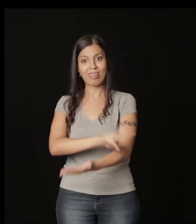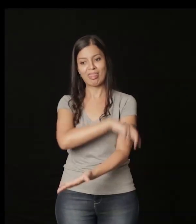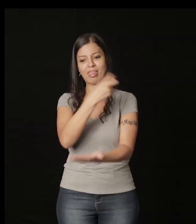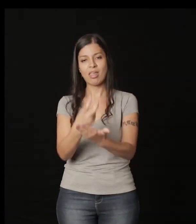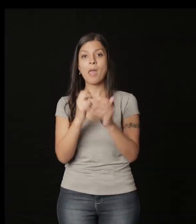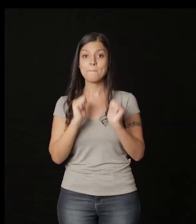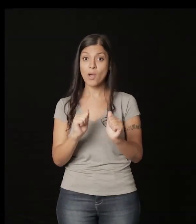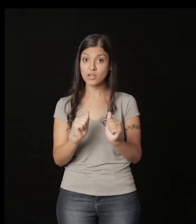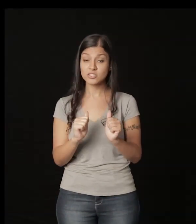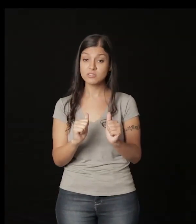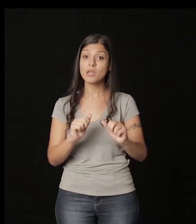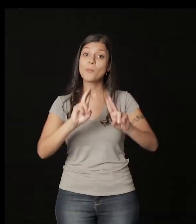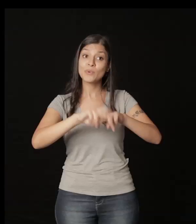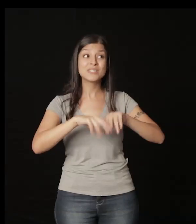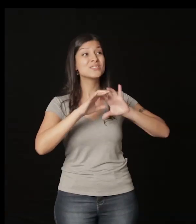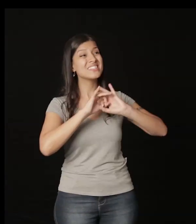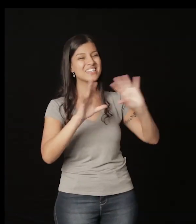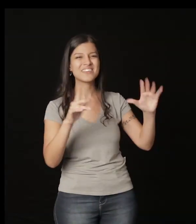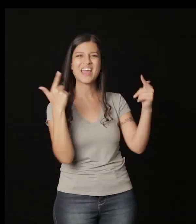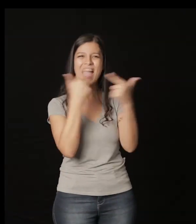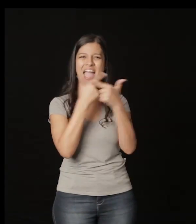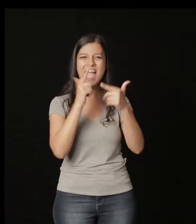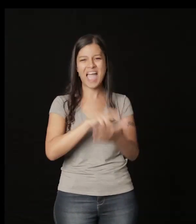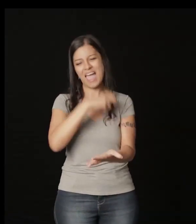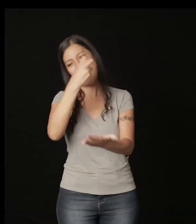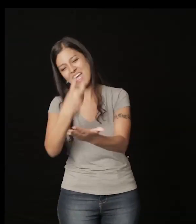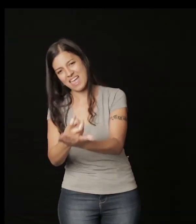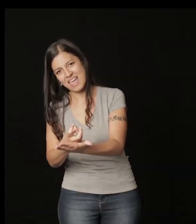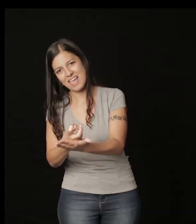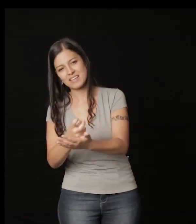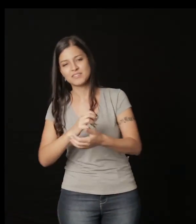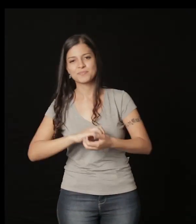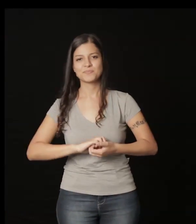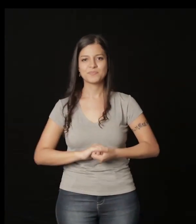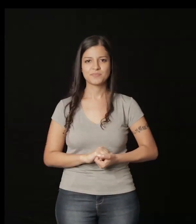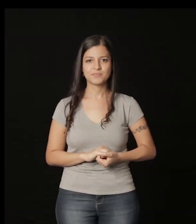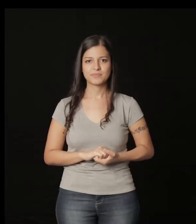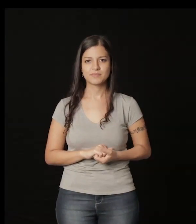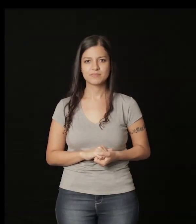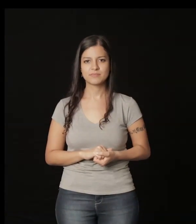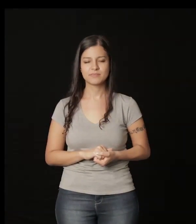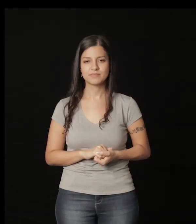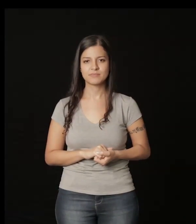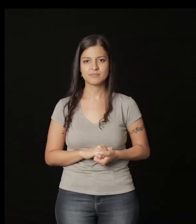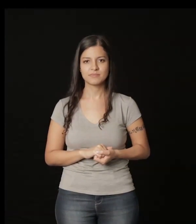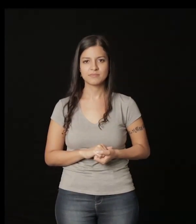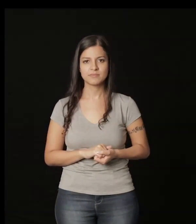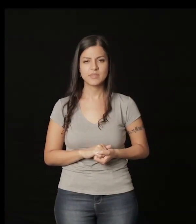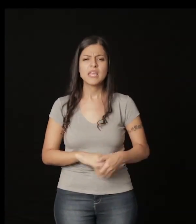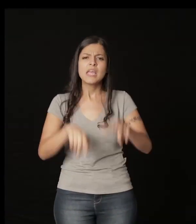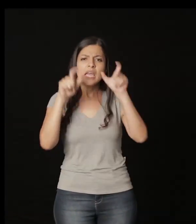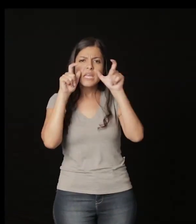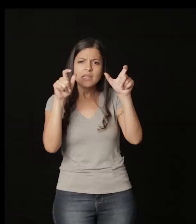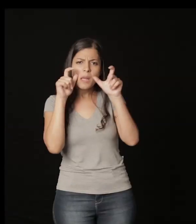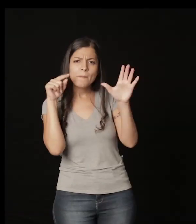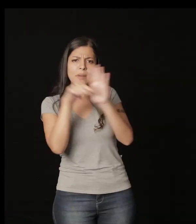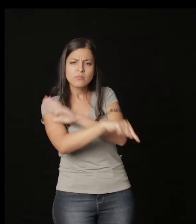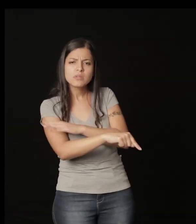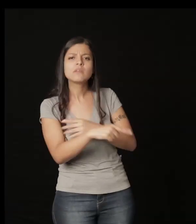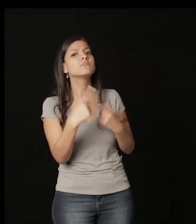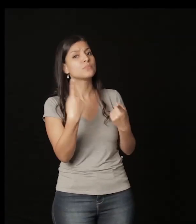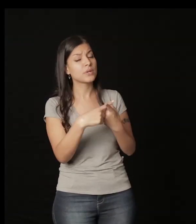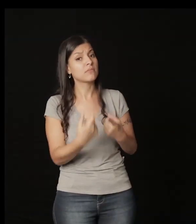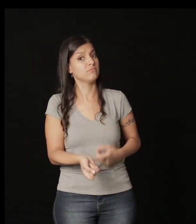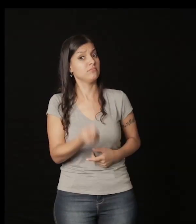in a comic frame, we're given permission to laugh. So it was interesting to us because it's a very